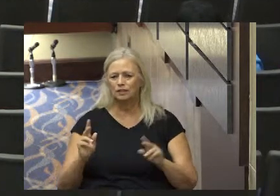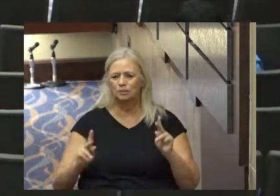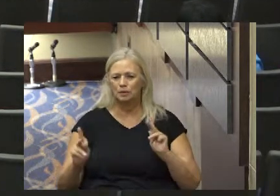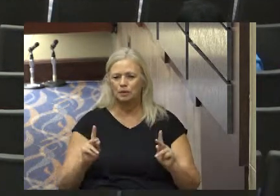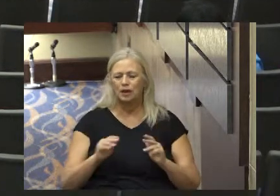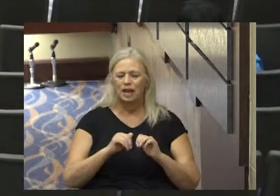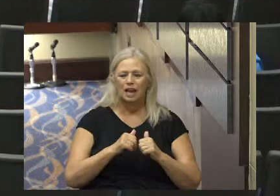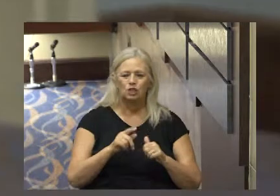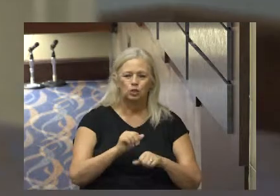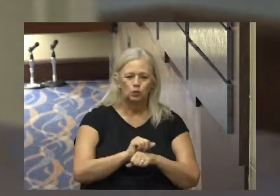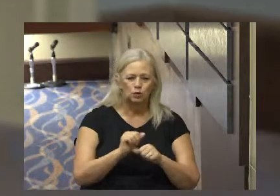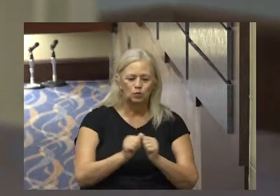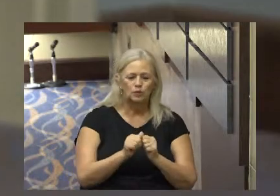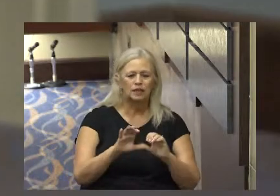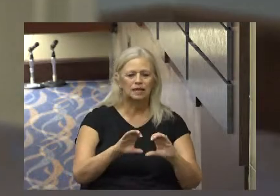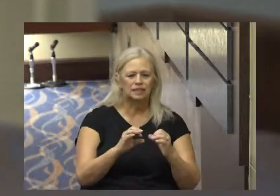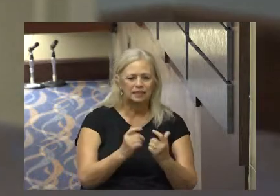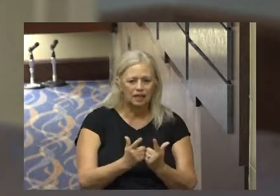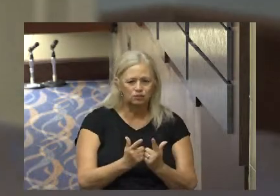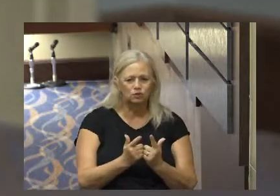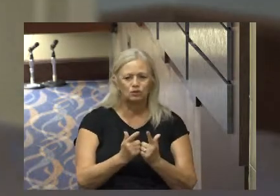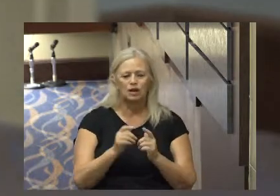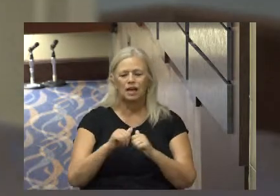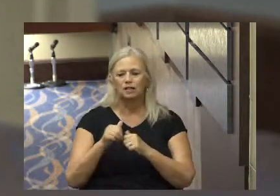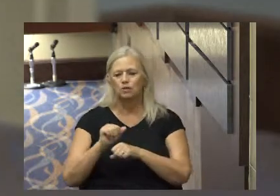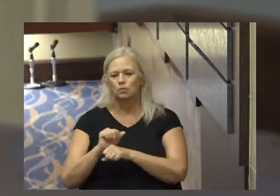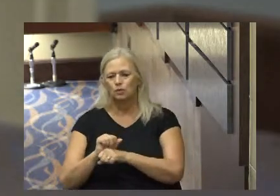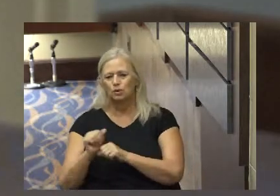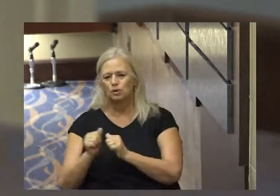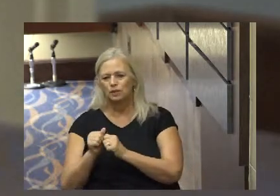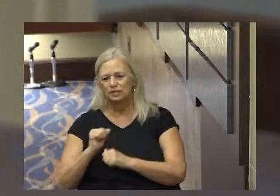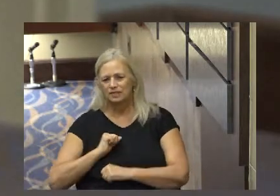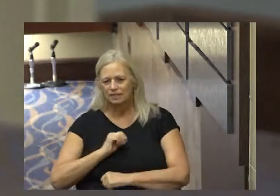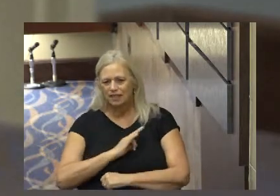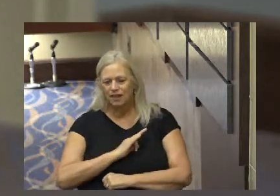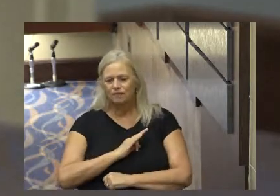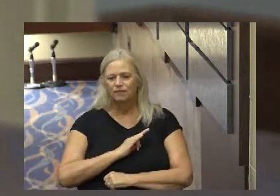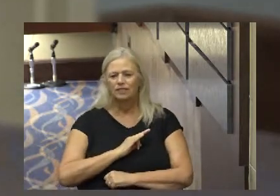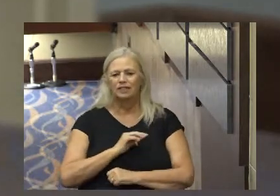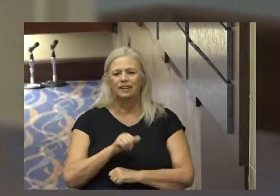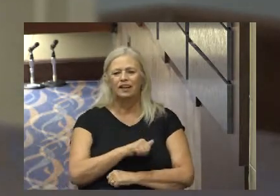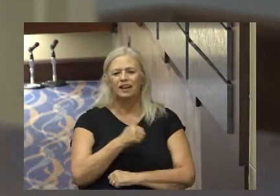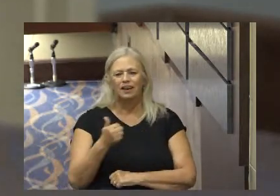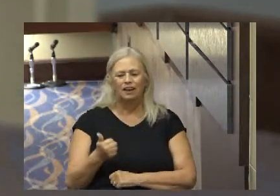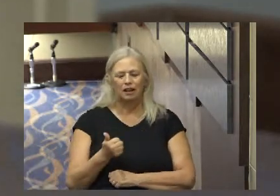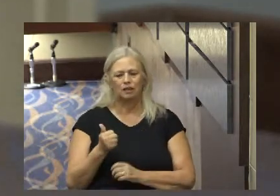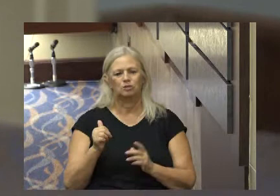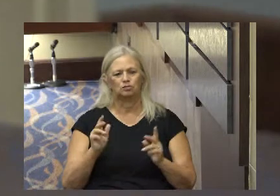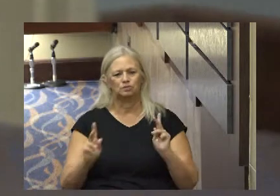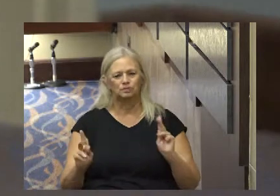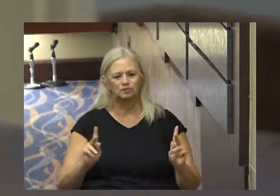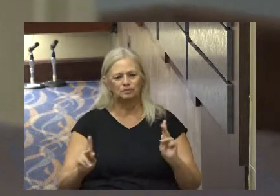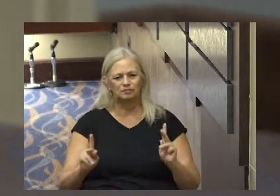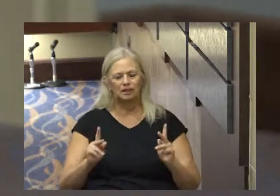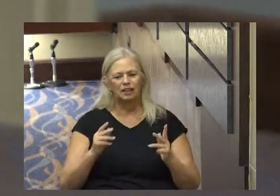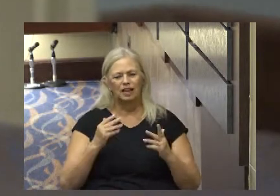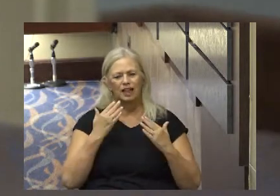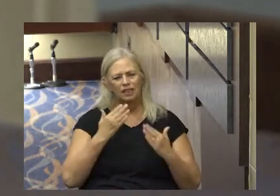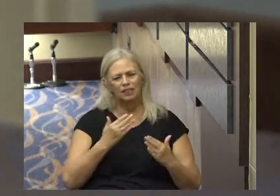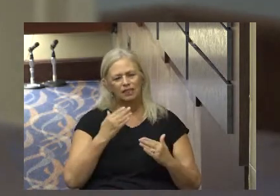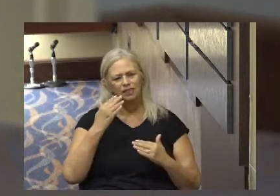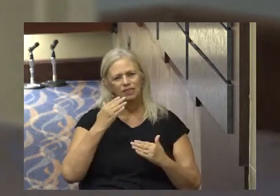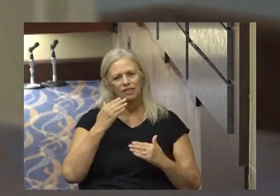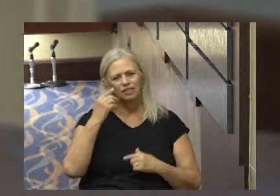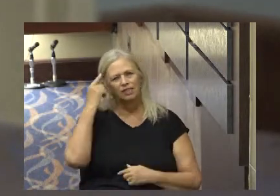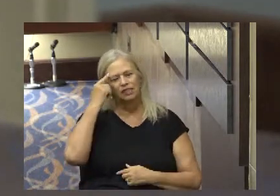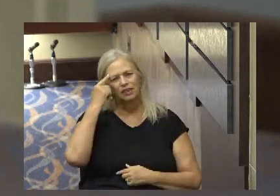that you work with this council, the way you work with your staff and with other appointees. I think that you set a great example